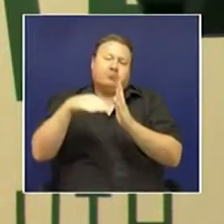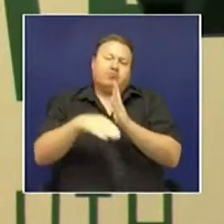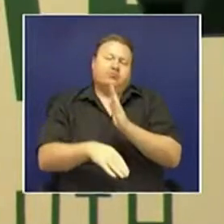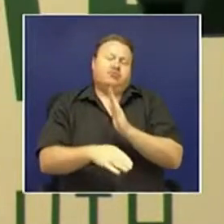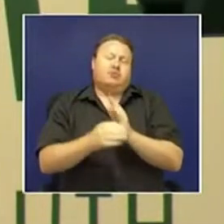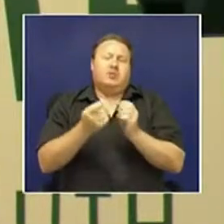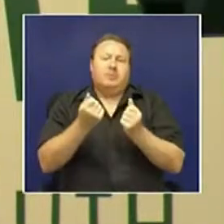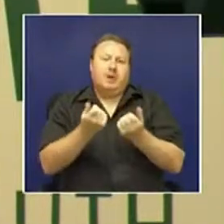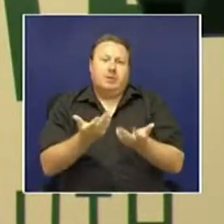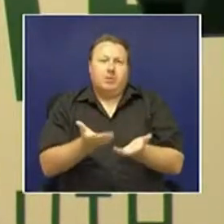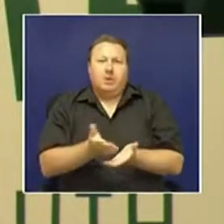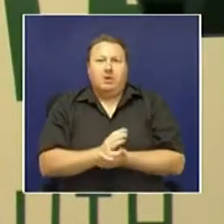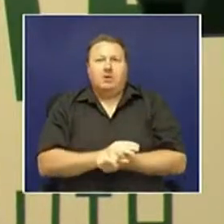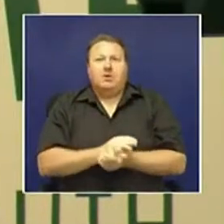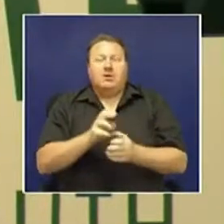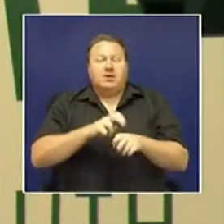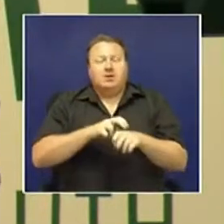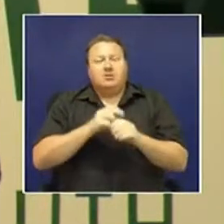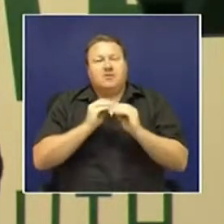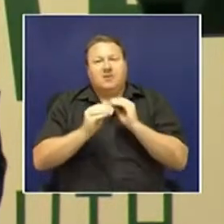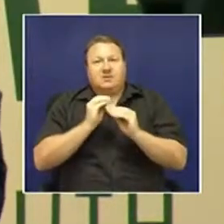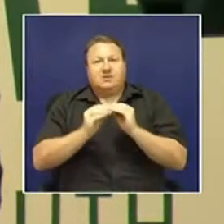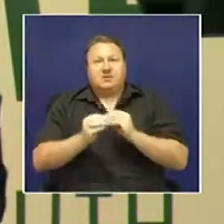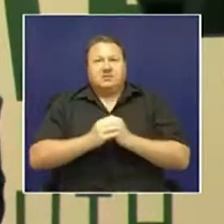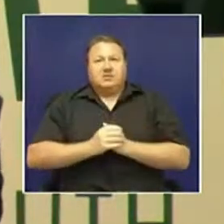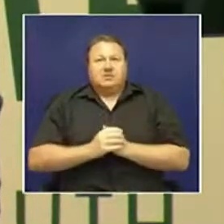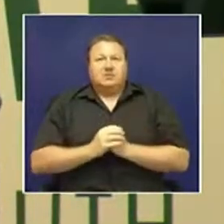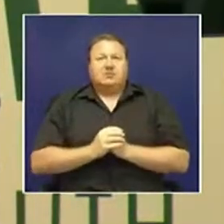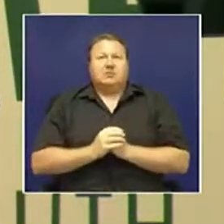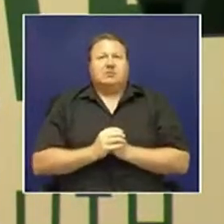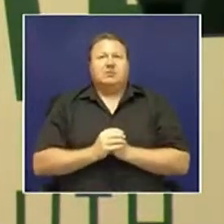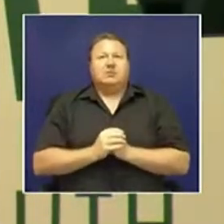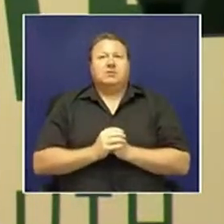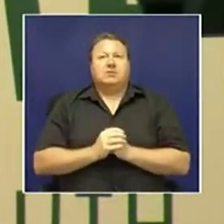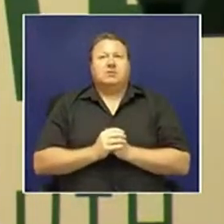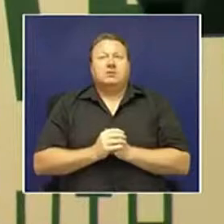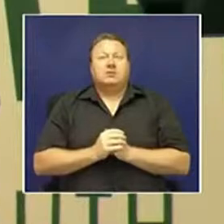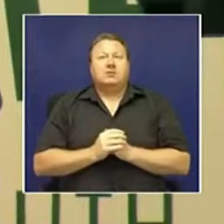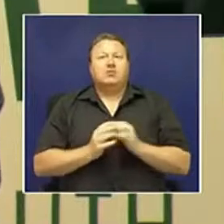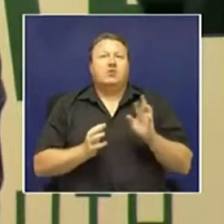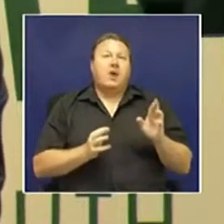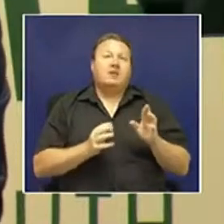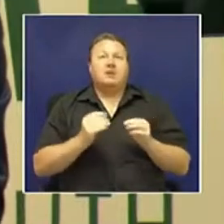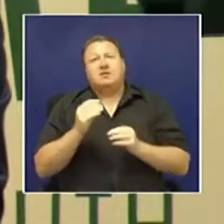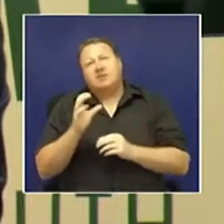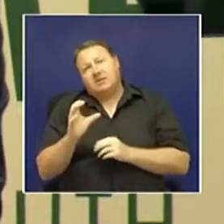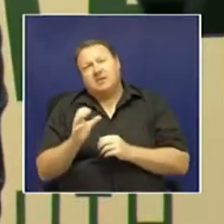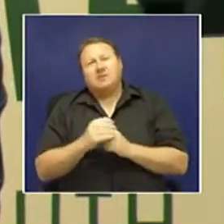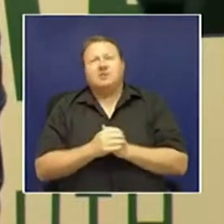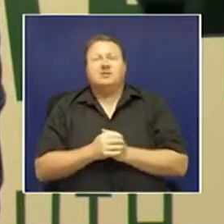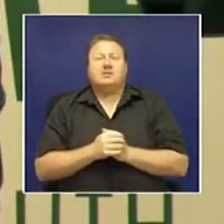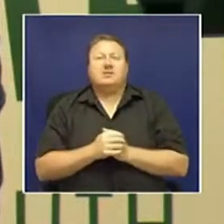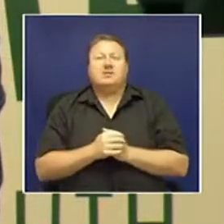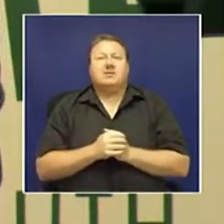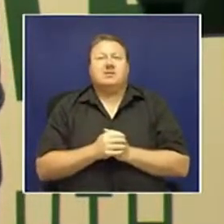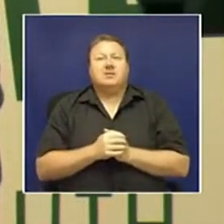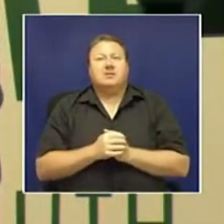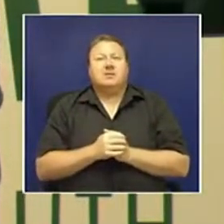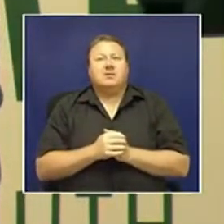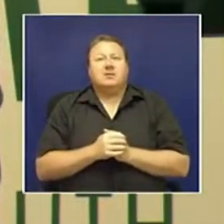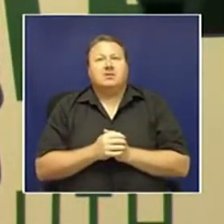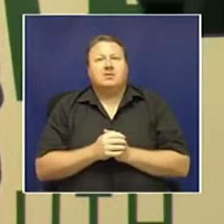we need to be attentive. Translated into rands and cents, national gets 951 billion